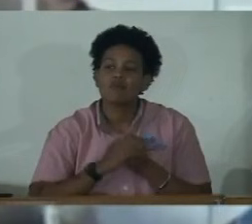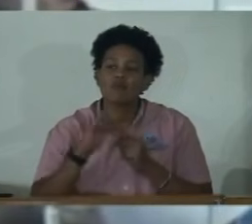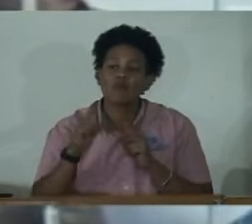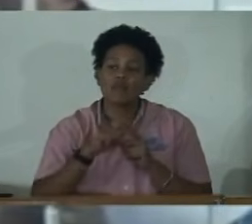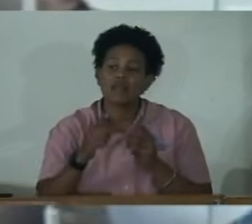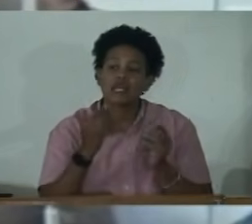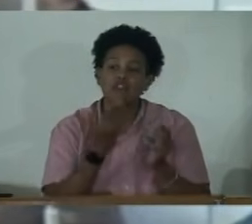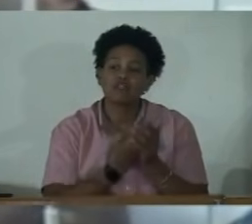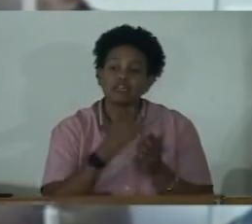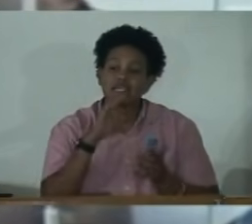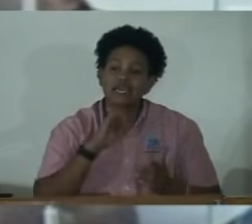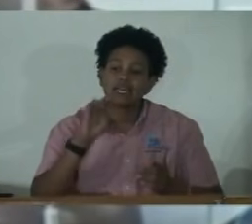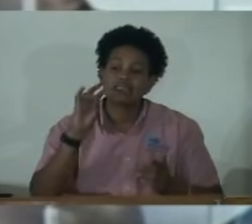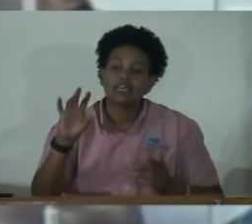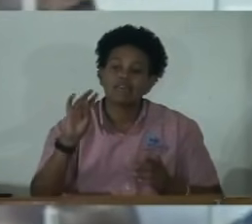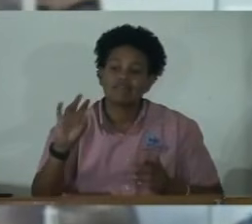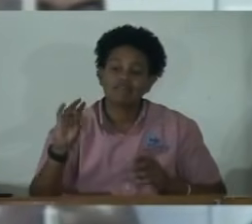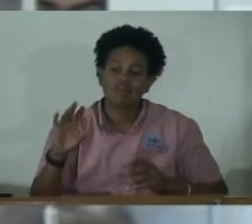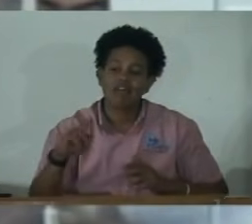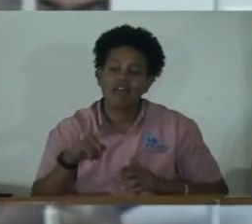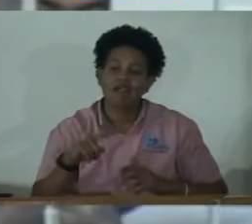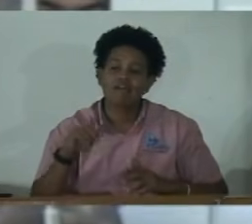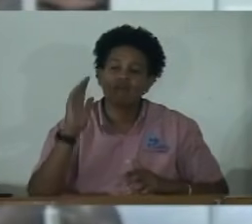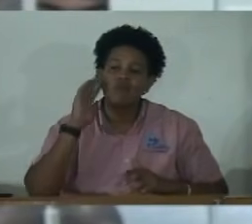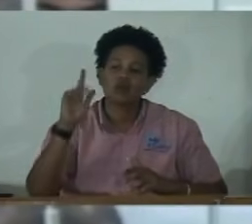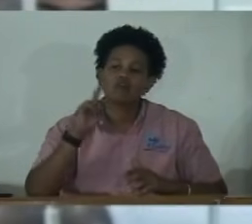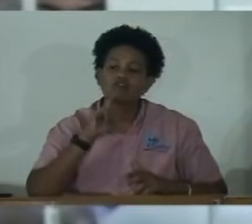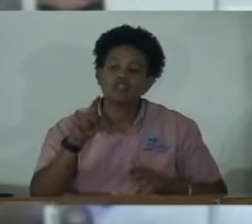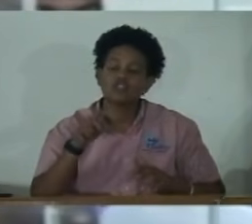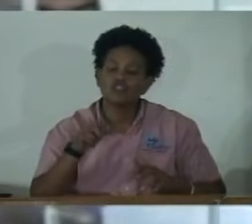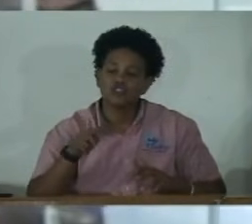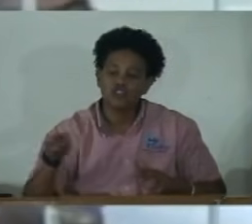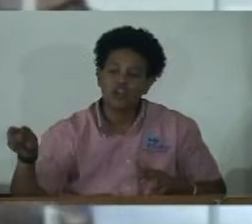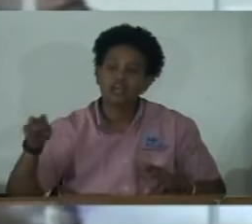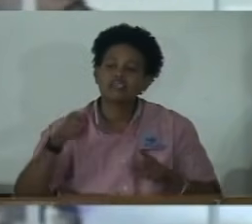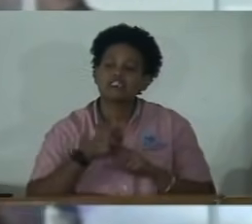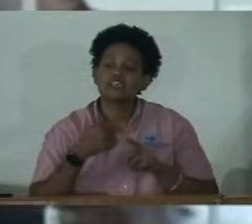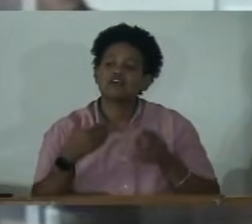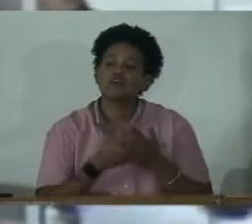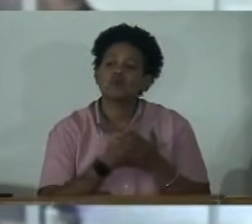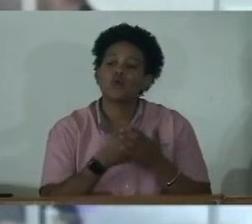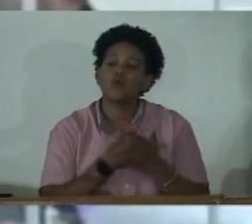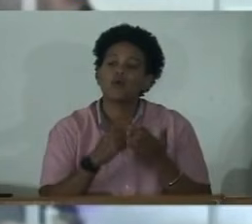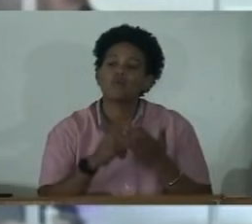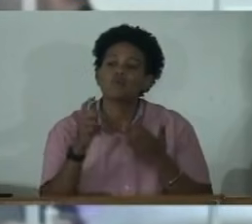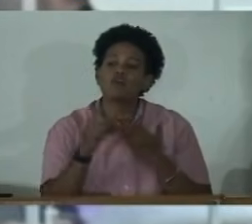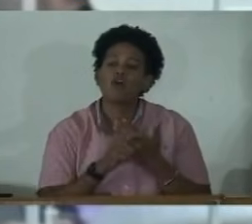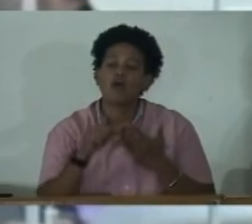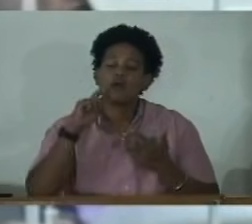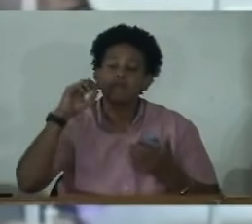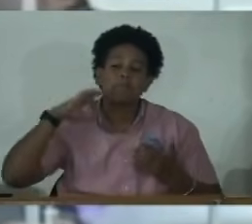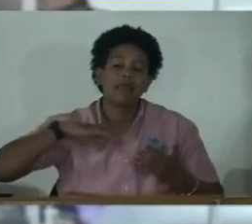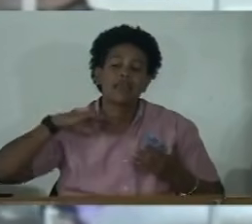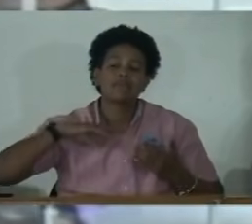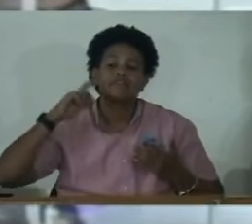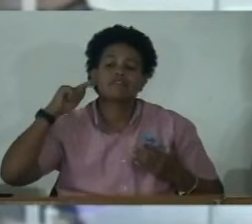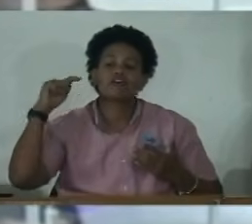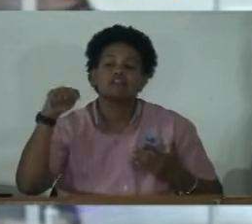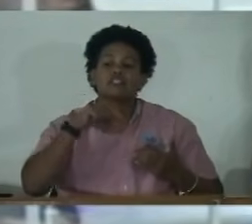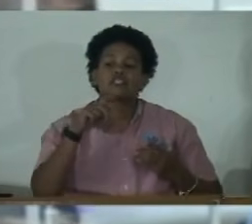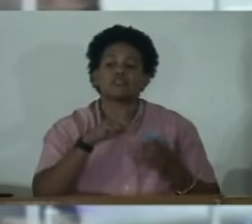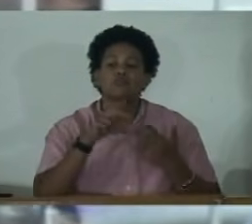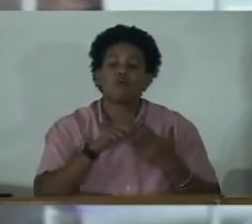reach the age of 75, will be transitioned to the new program. Beneficiaries of this